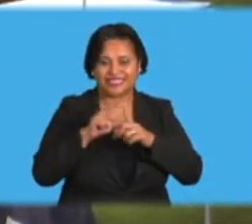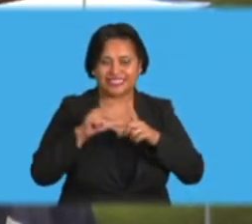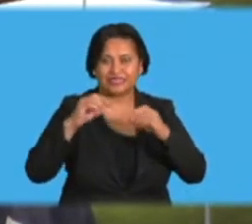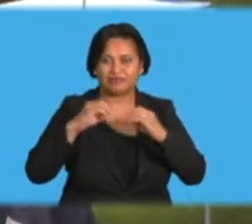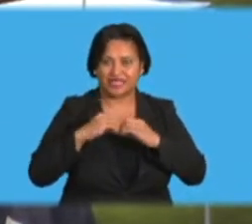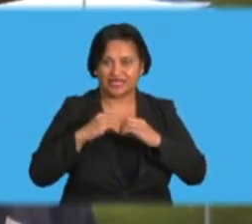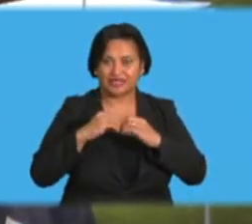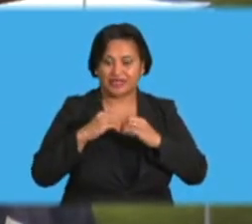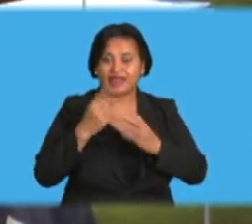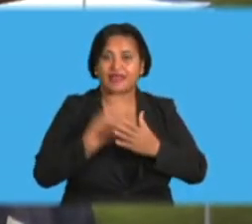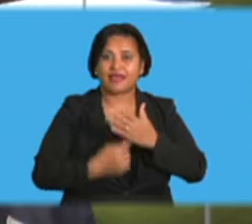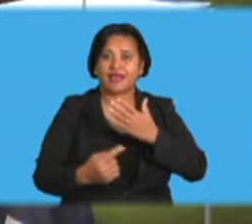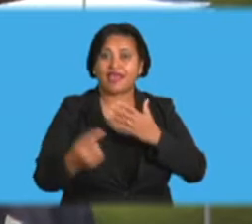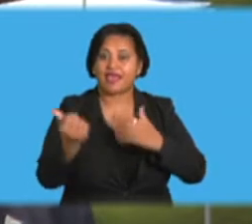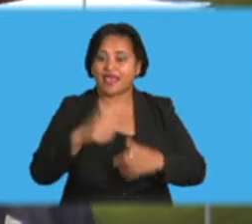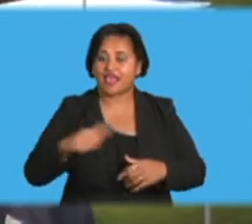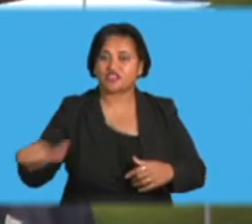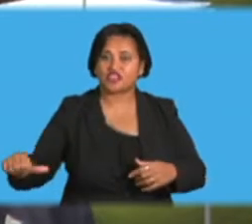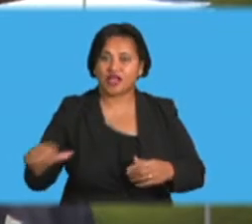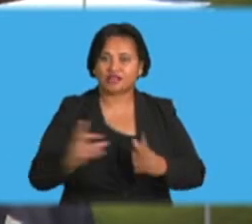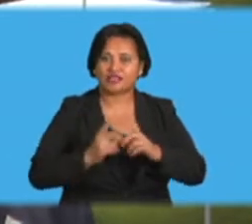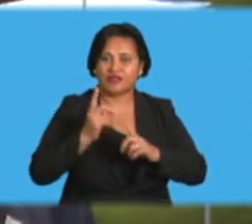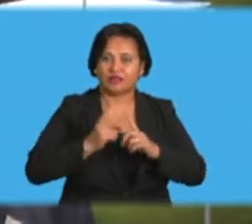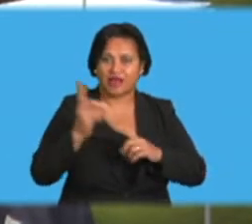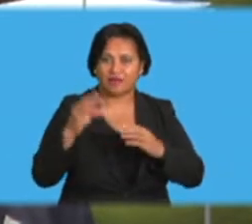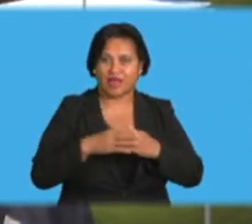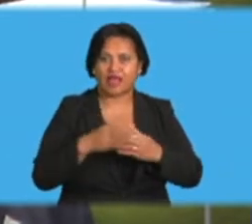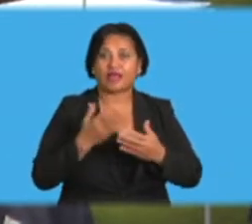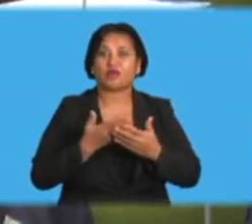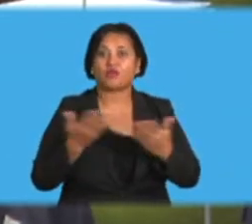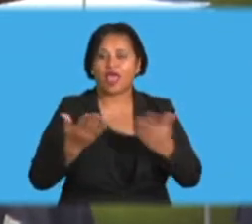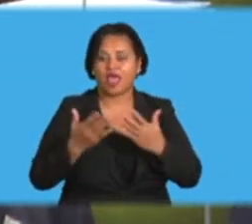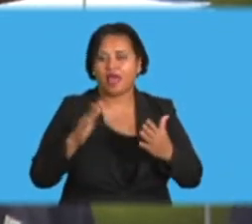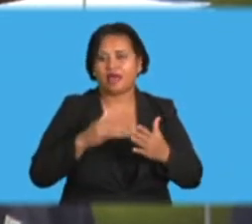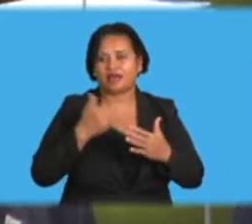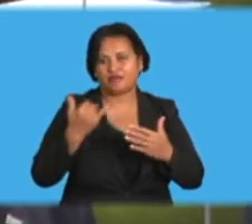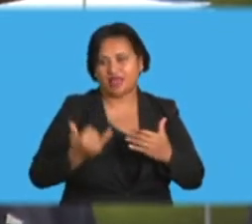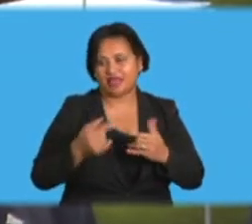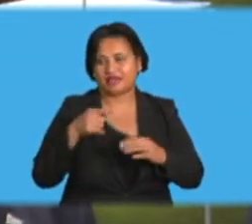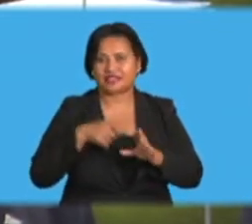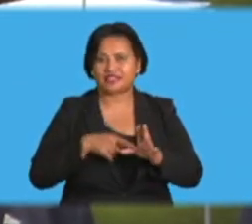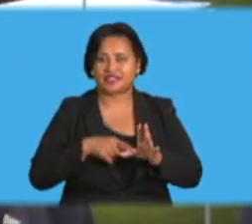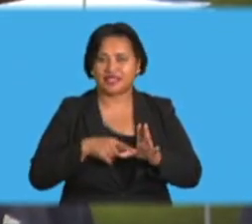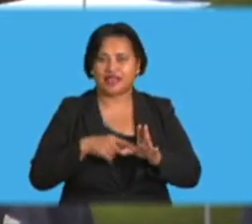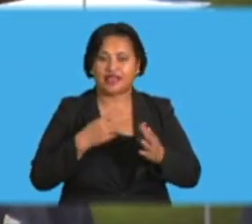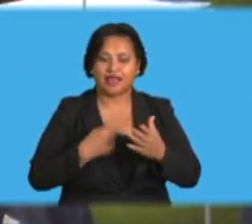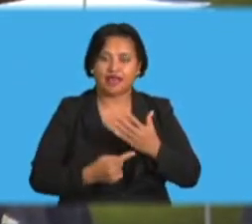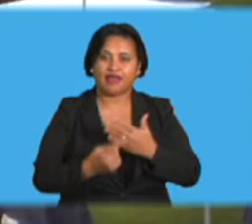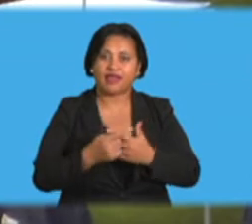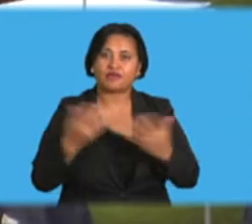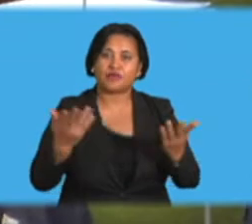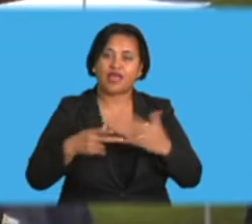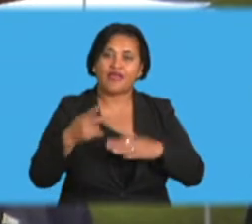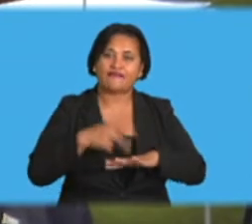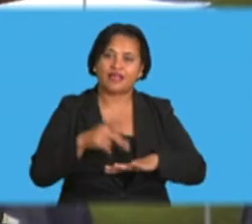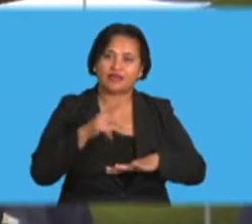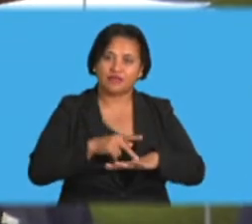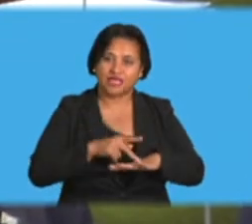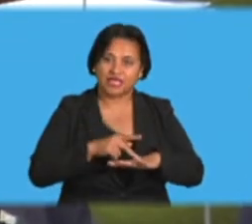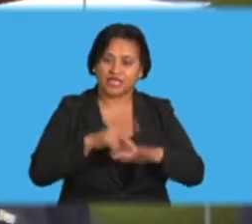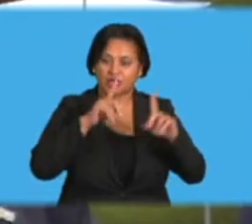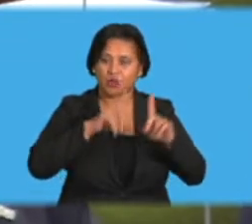Manila, Philippines from the 3rd to the 6th of May this year. As part of the Fijian delegation, Madam Speaker, we were accompanied by the Governor of the Reserve